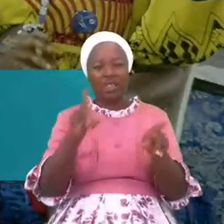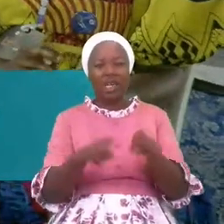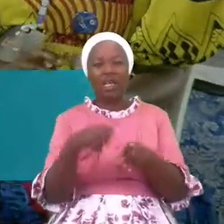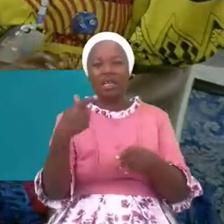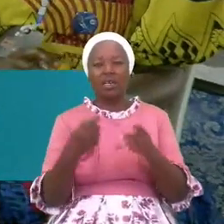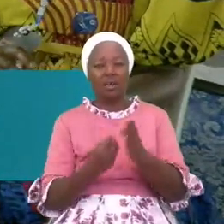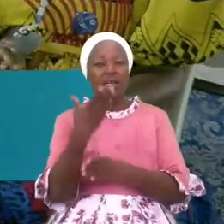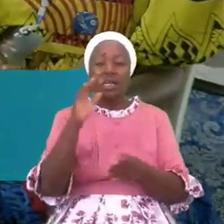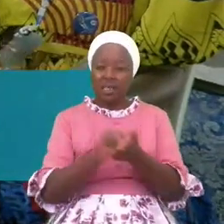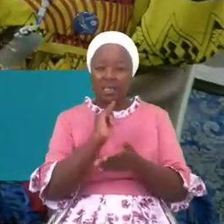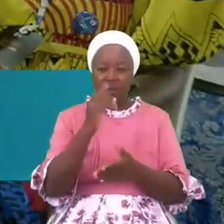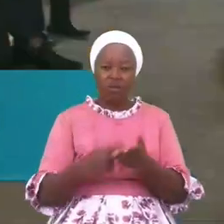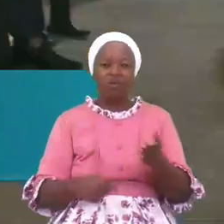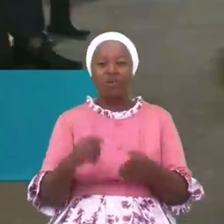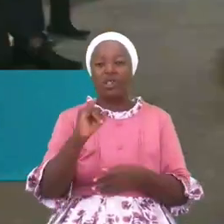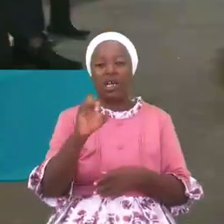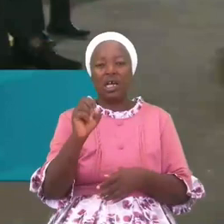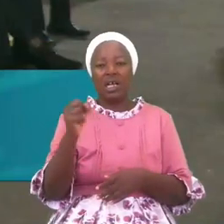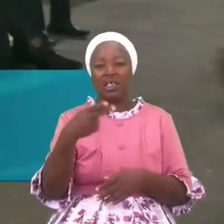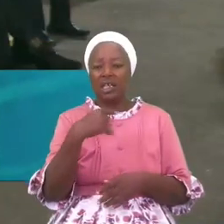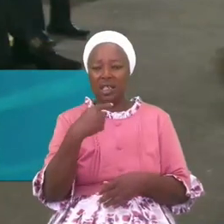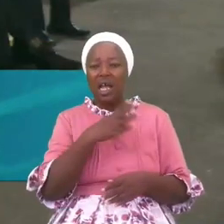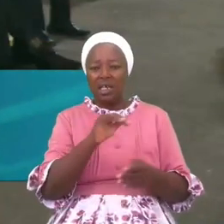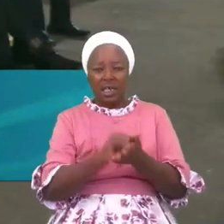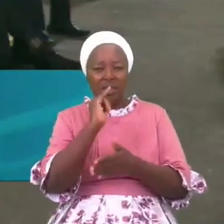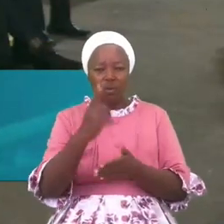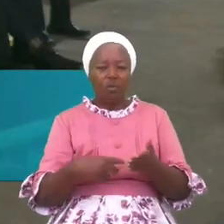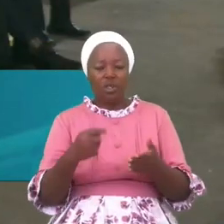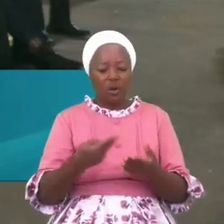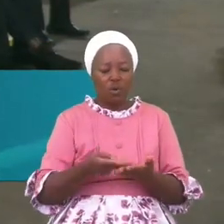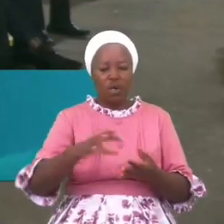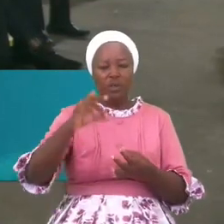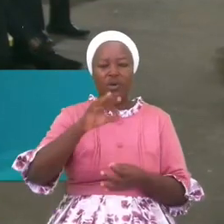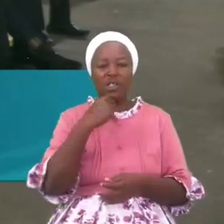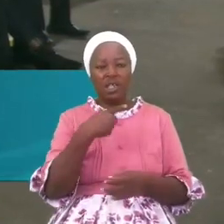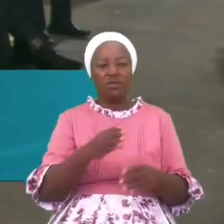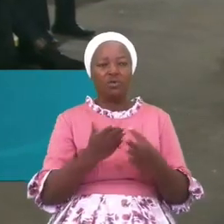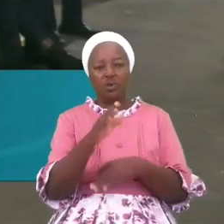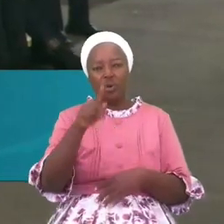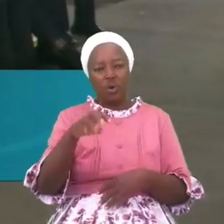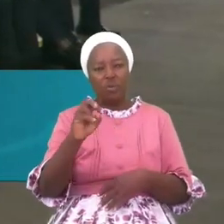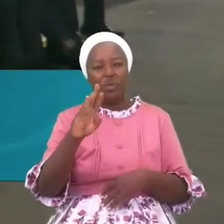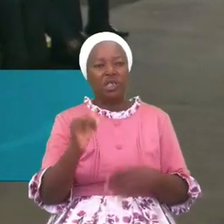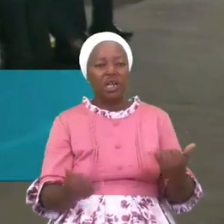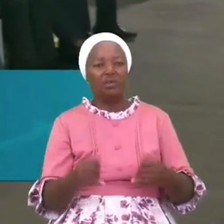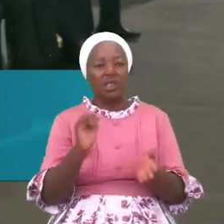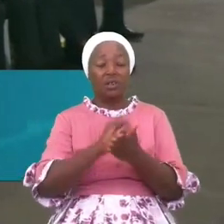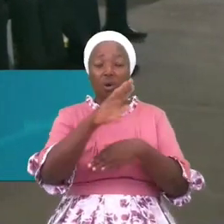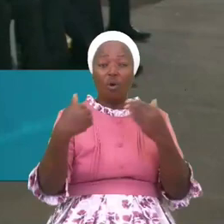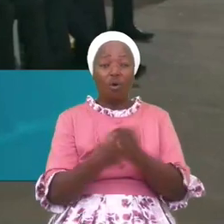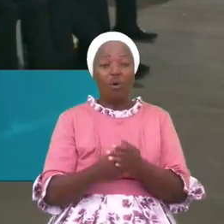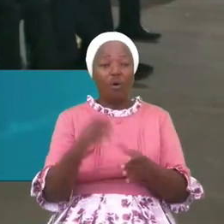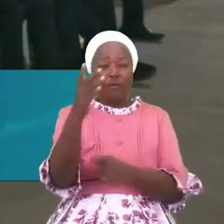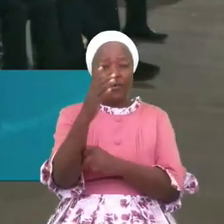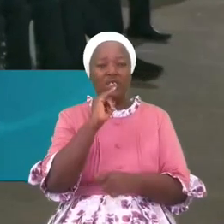still saying. He says, all flesh is as grass. And all the glory, all the achievement, all